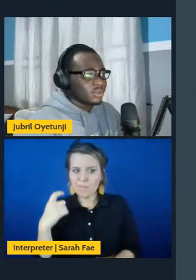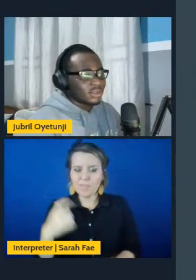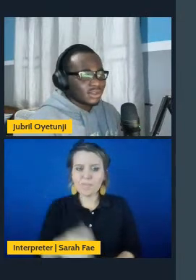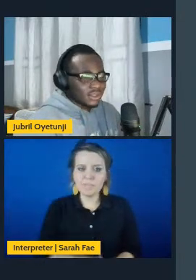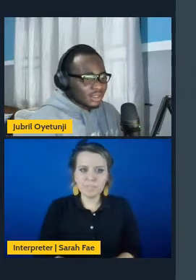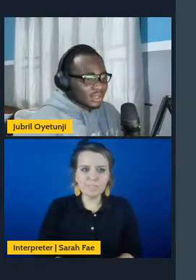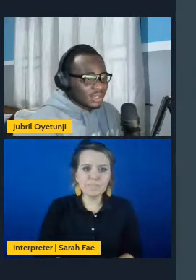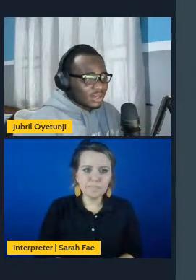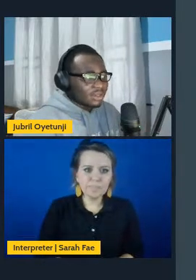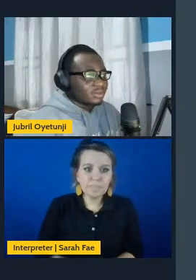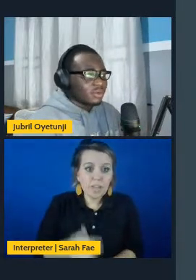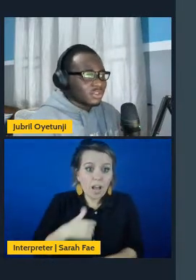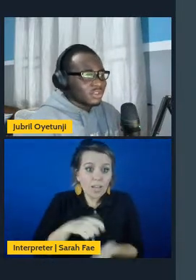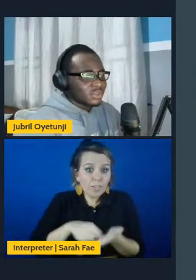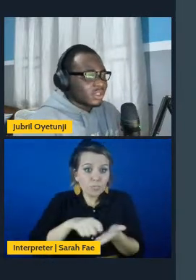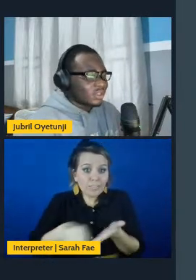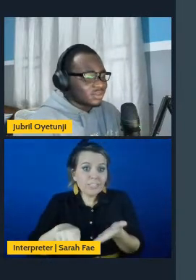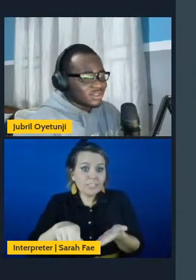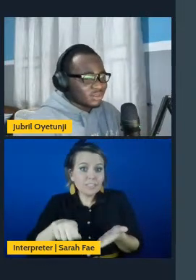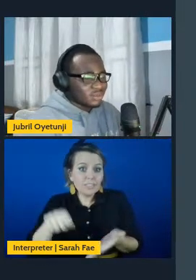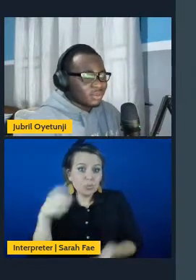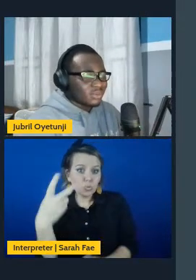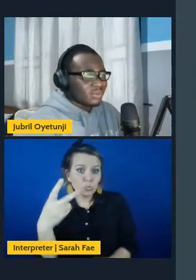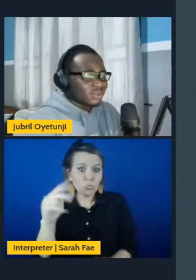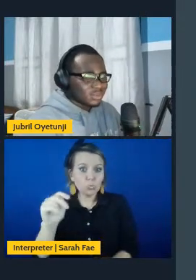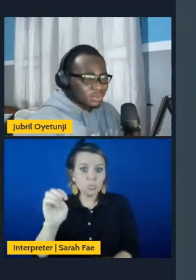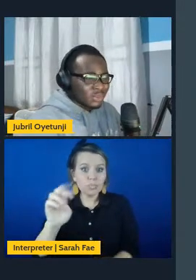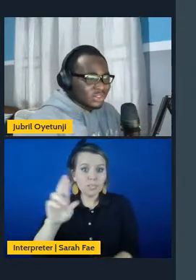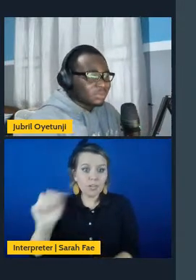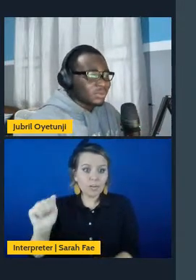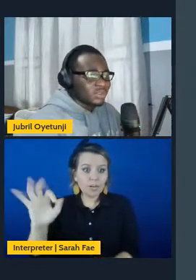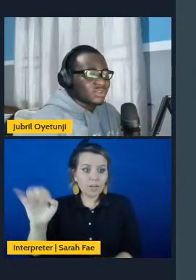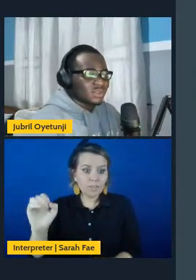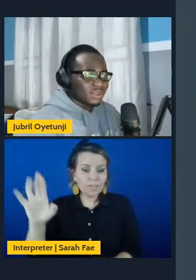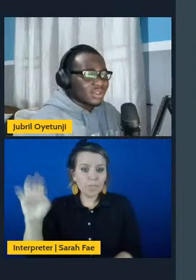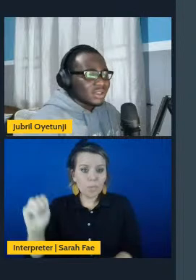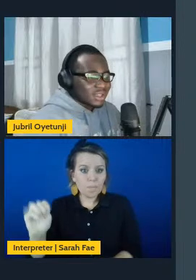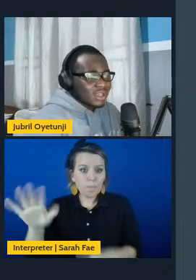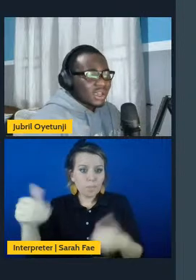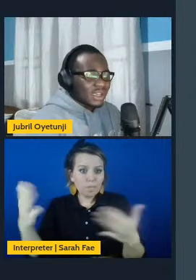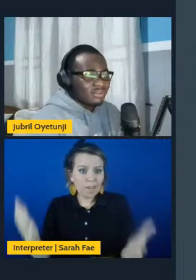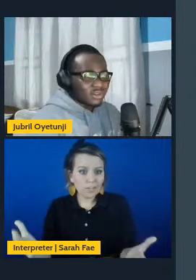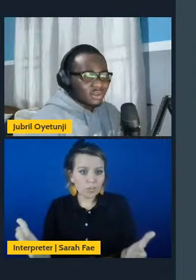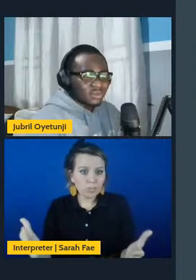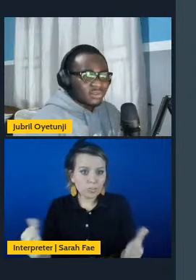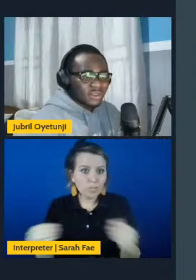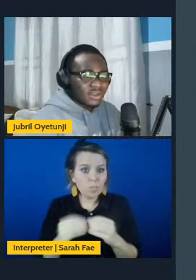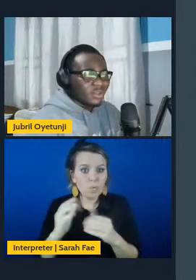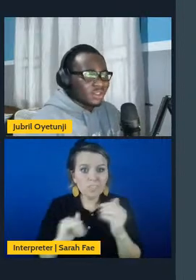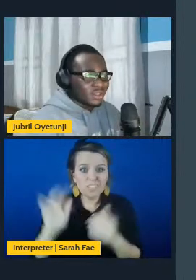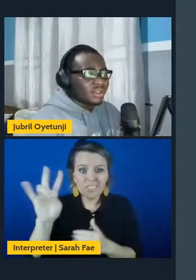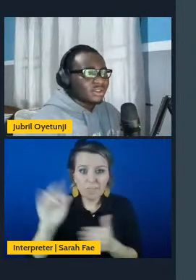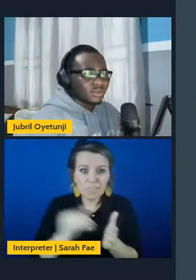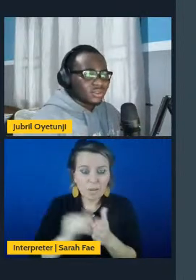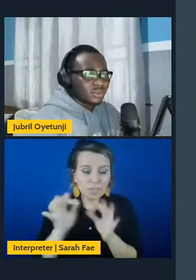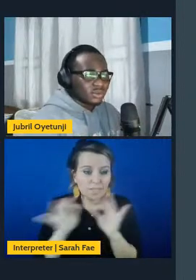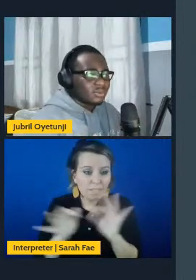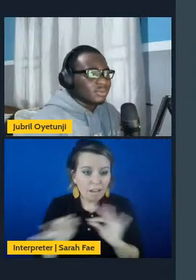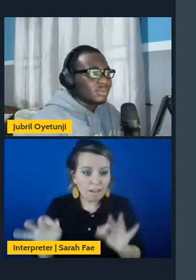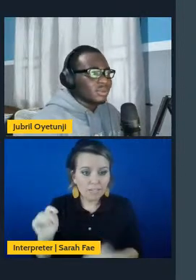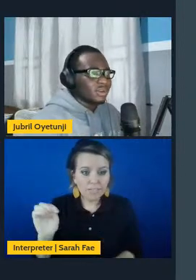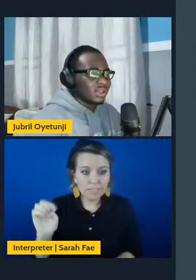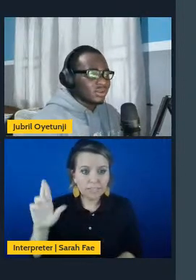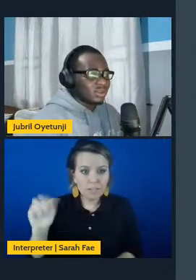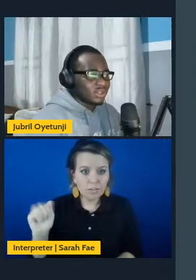providers, over 7K lines of Terraform. Not much, but I've done enough that I really like using